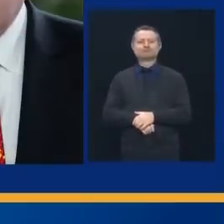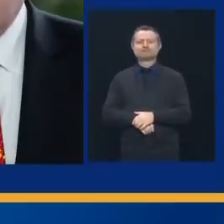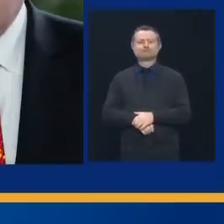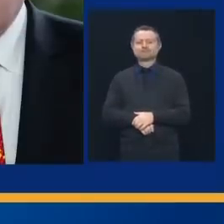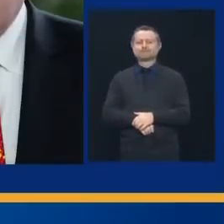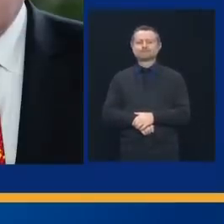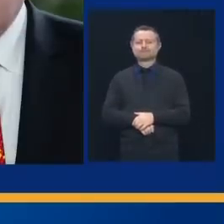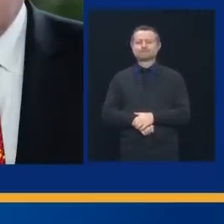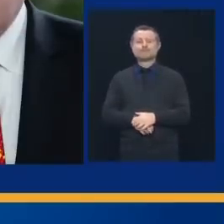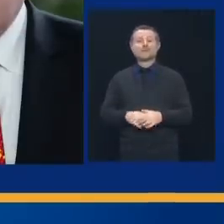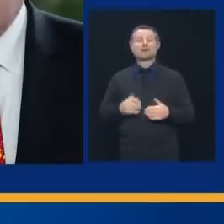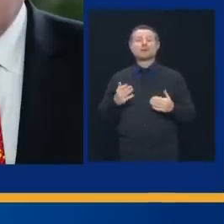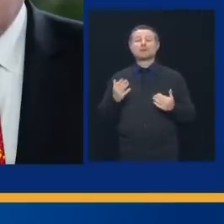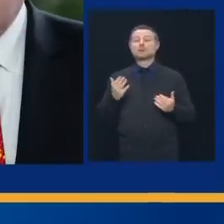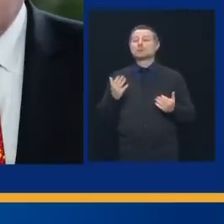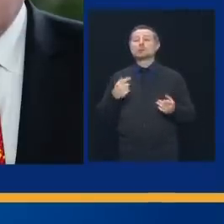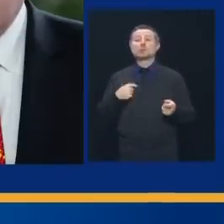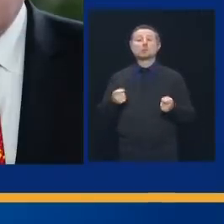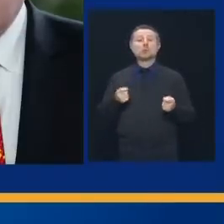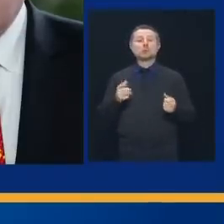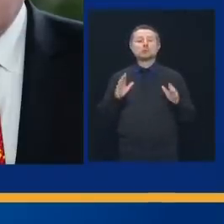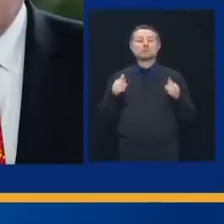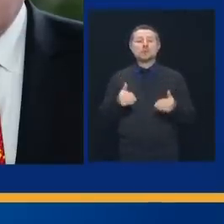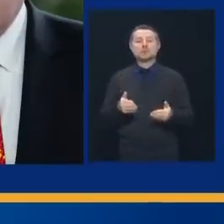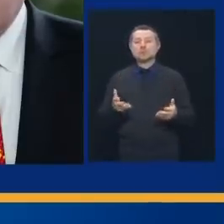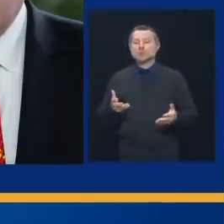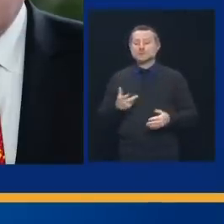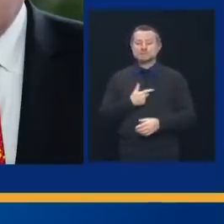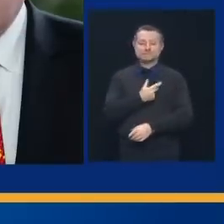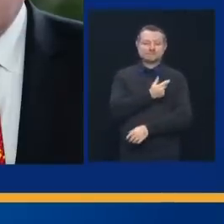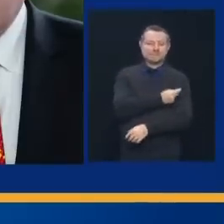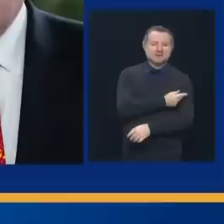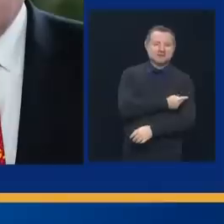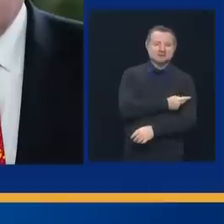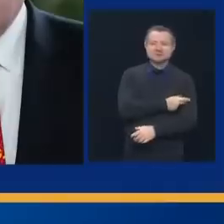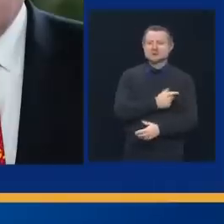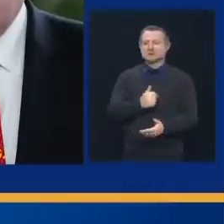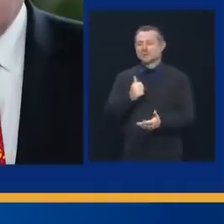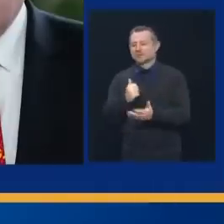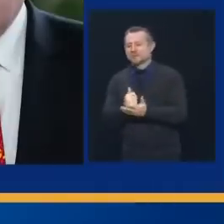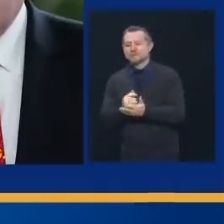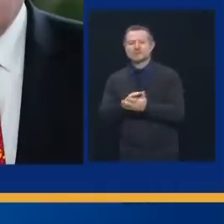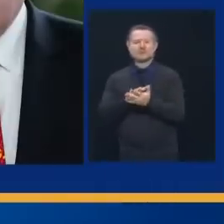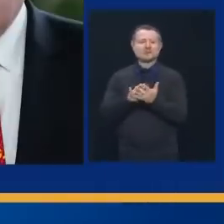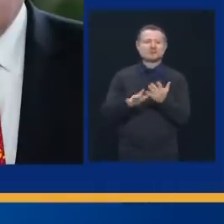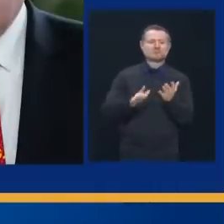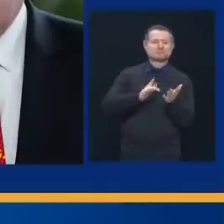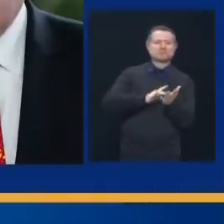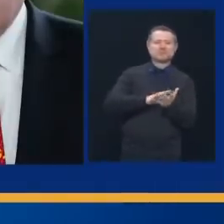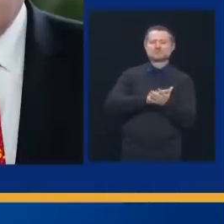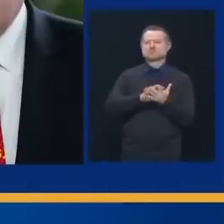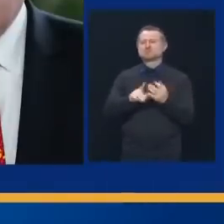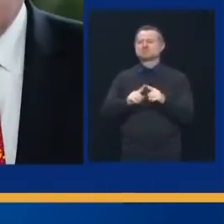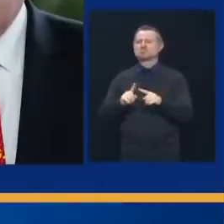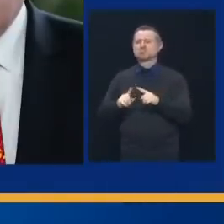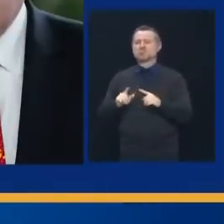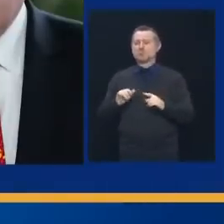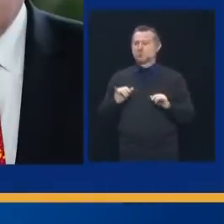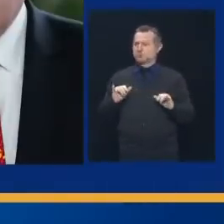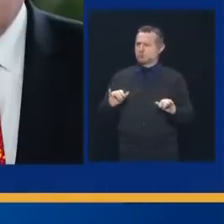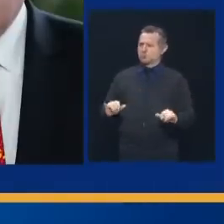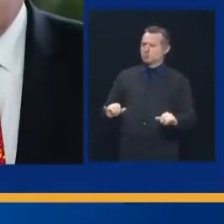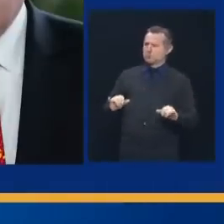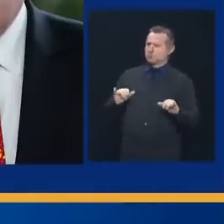the fact that we get vaccines, therapeutics, and other mitigation areas. That, my friends, is